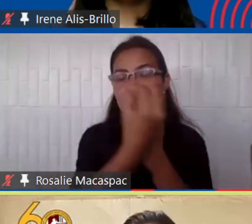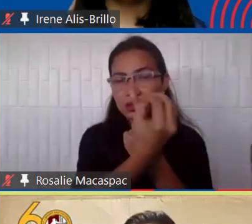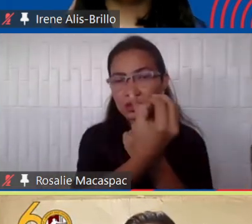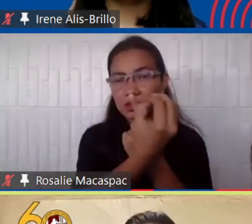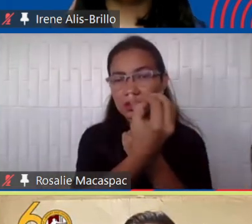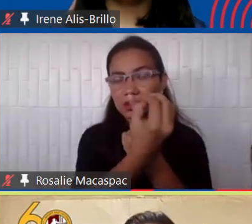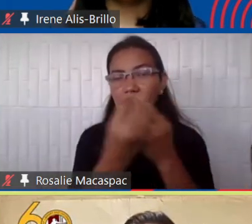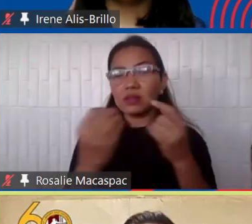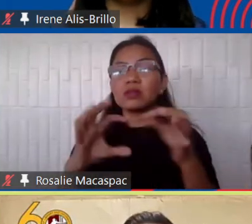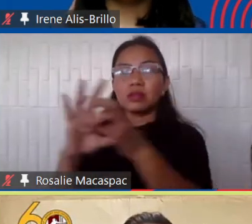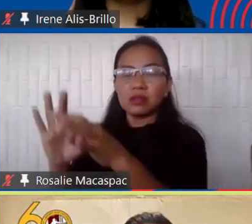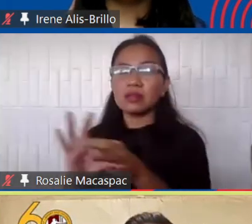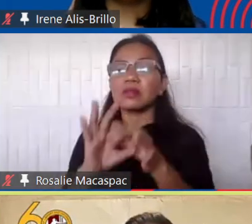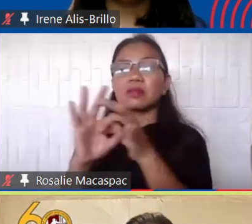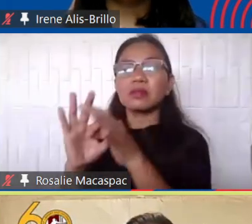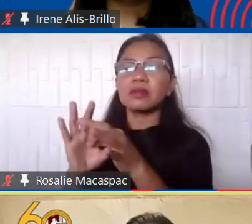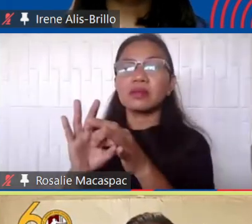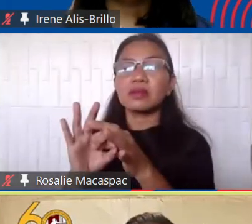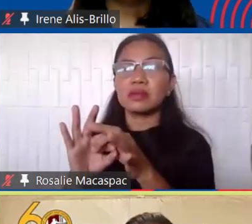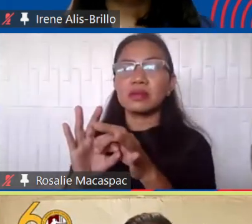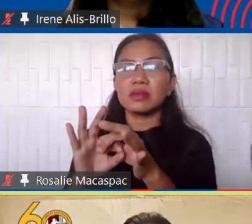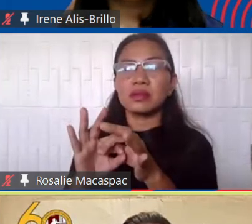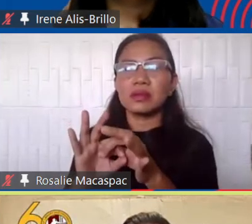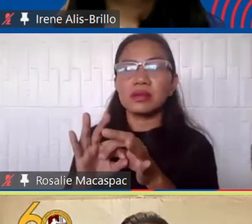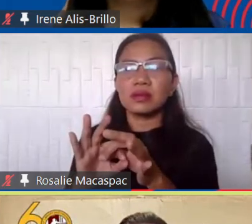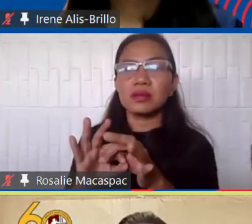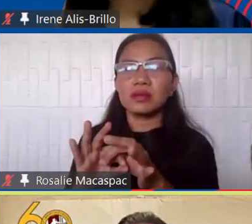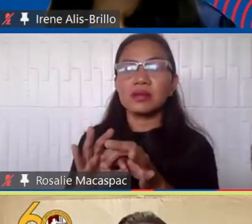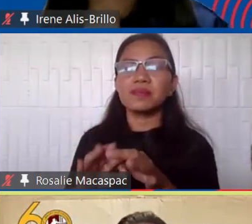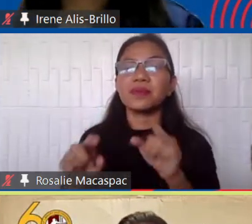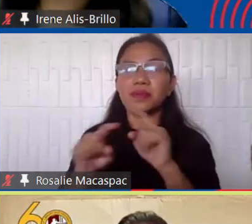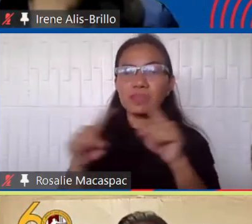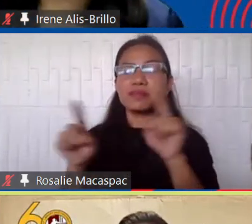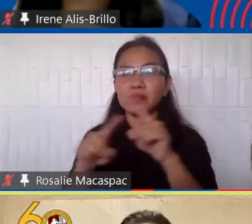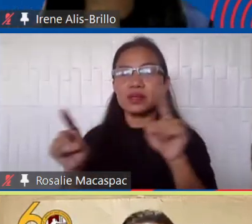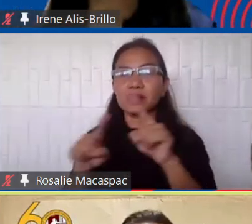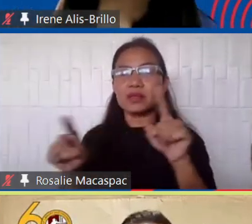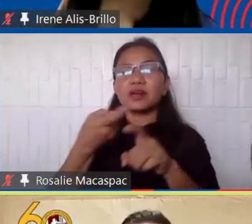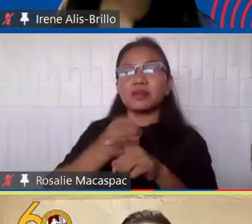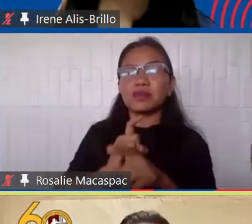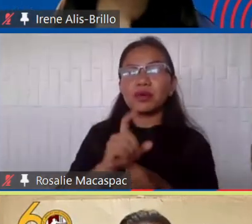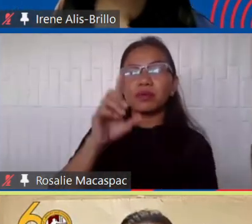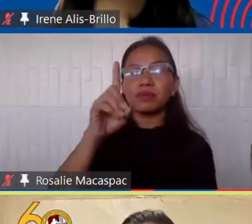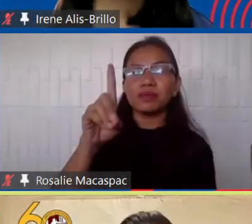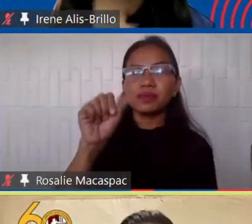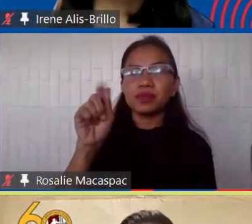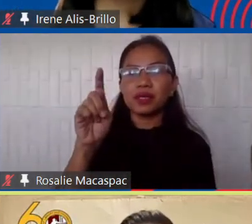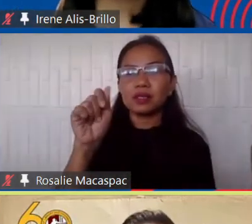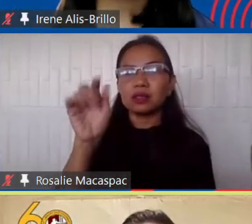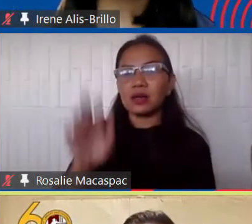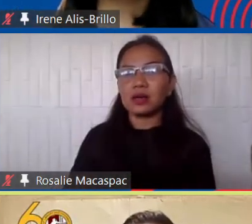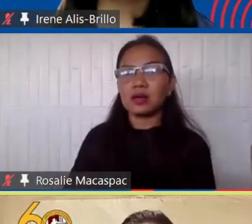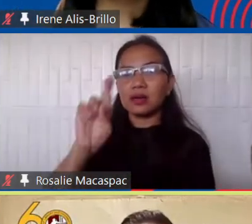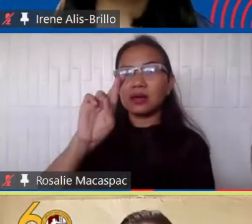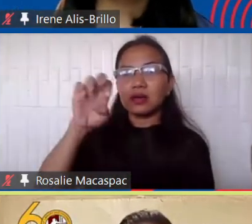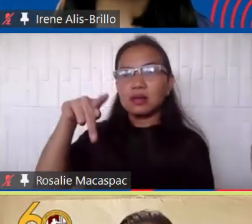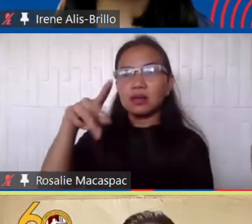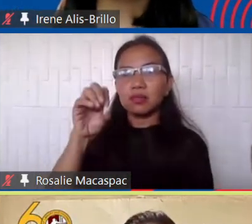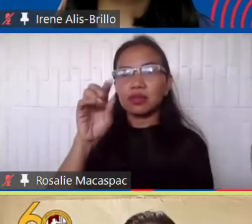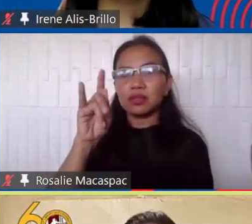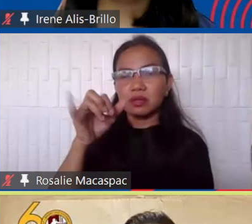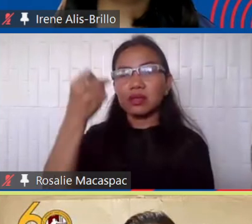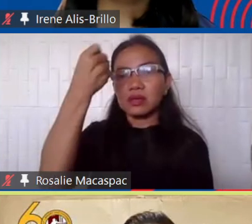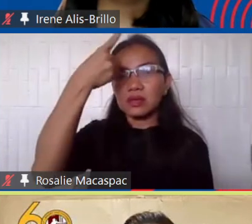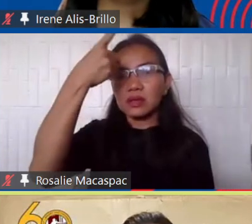of the organization. So it's kind of different pa from the data repositories. But I do understand that it may